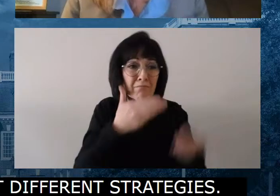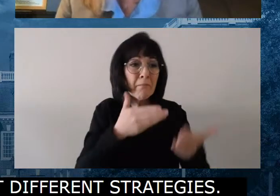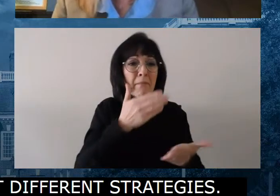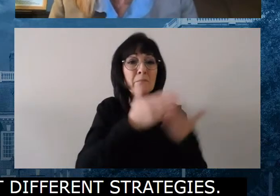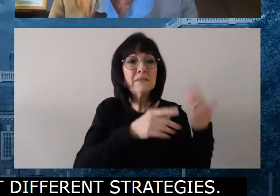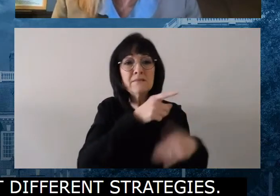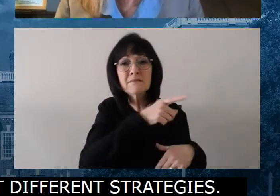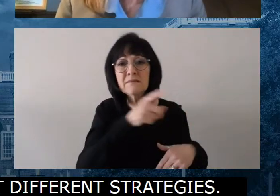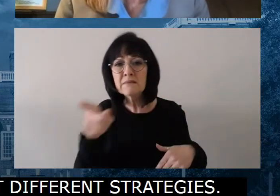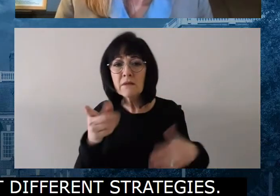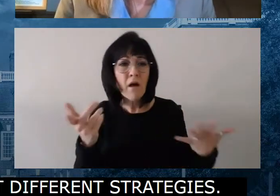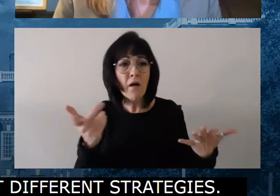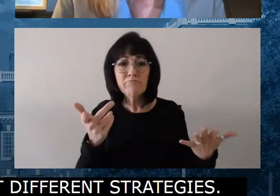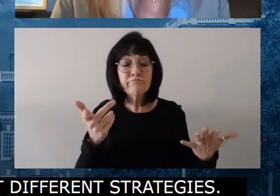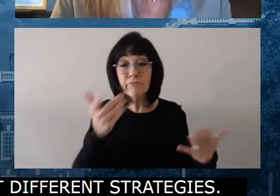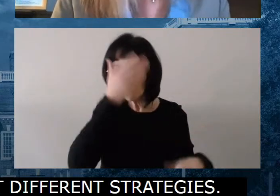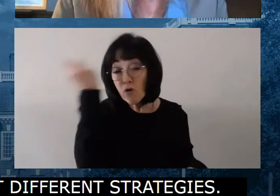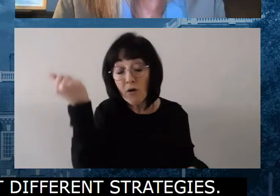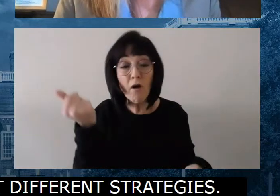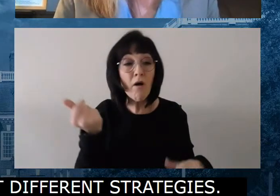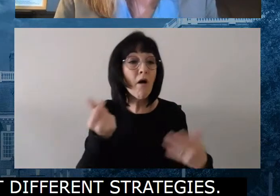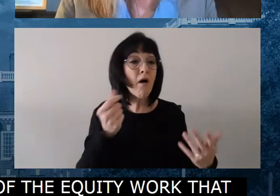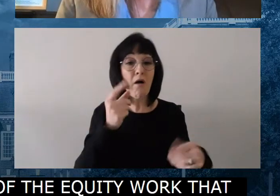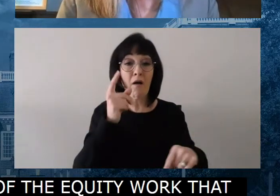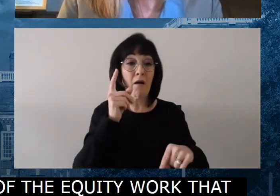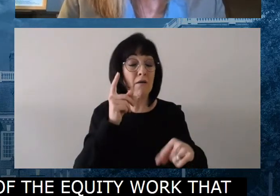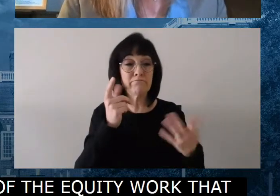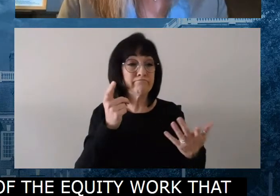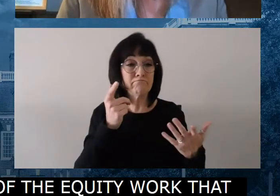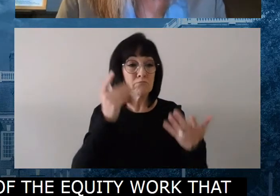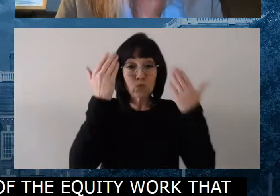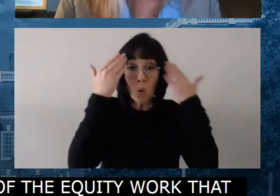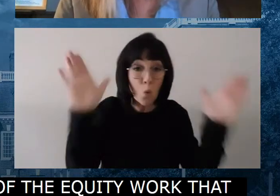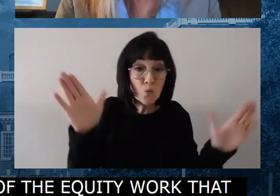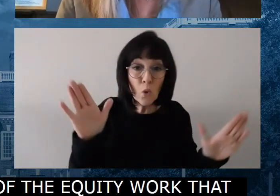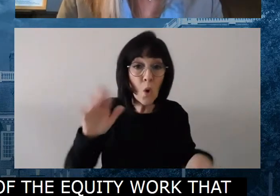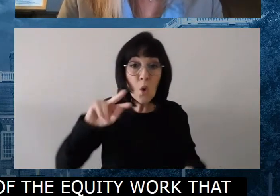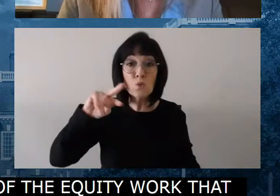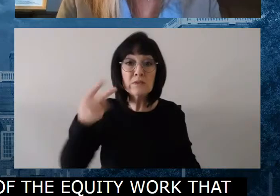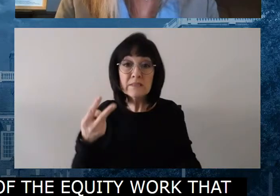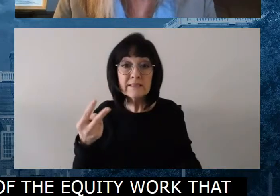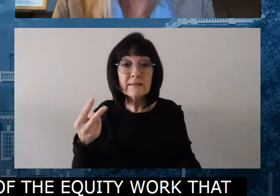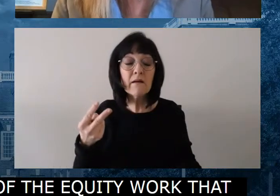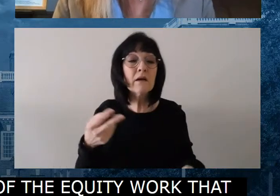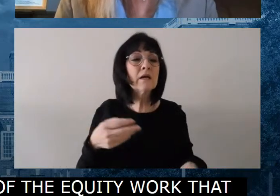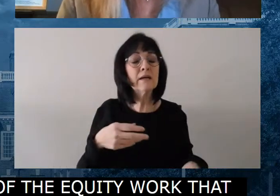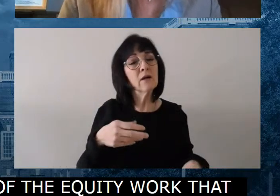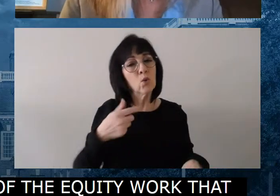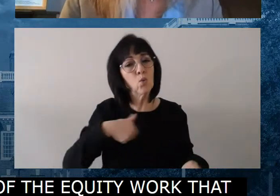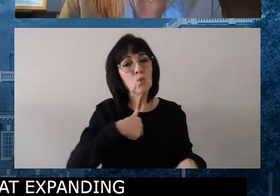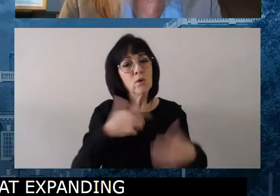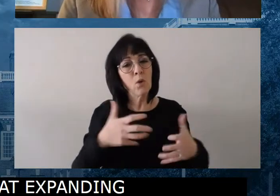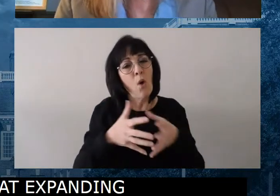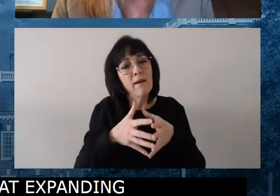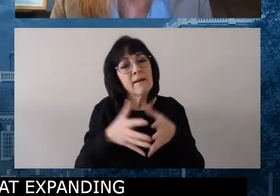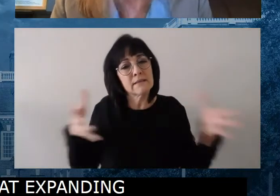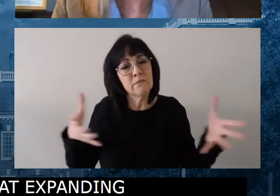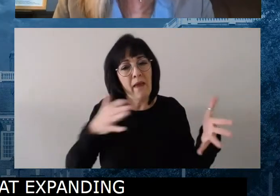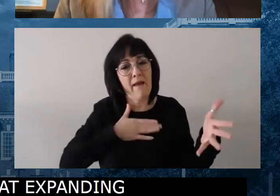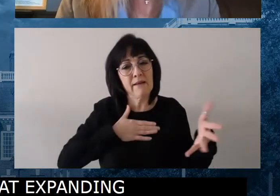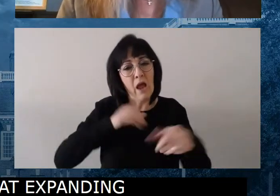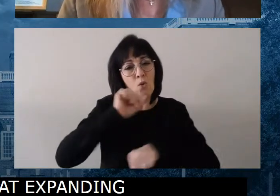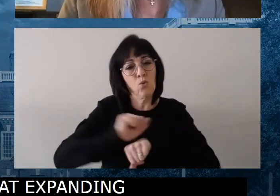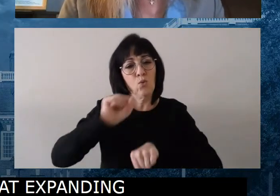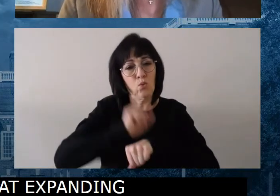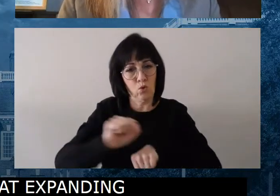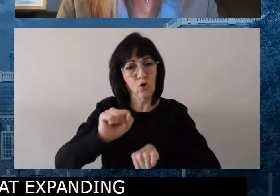But it's clear that expanding vaccination access, that it has been the